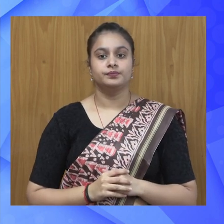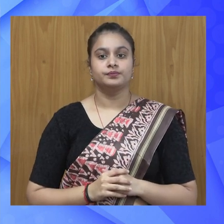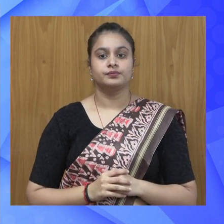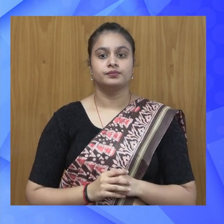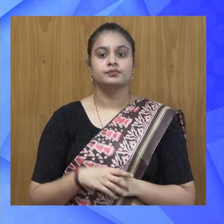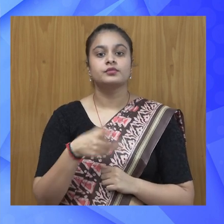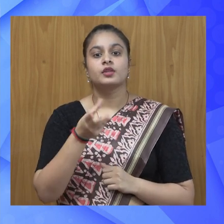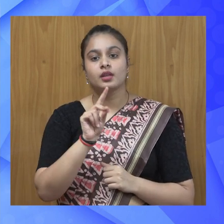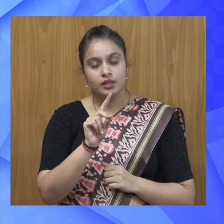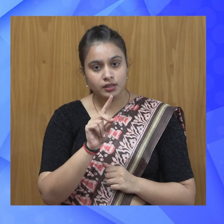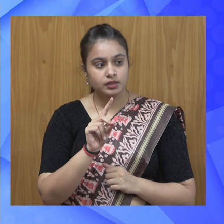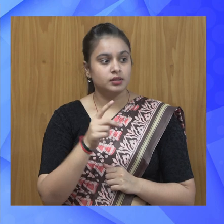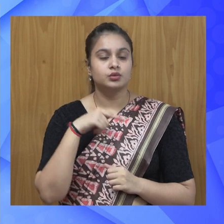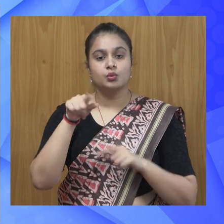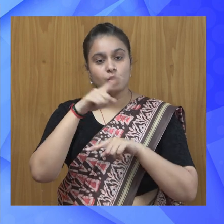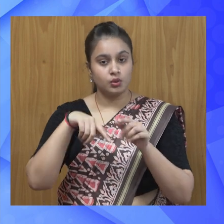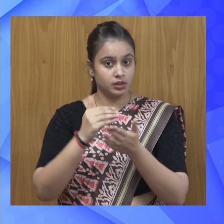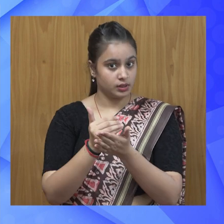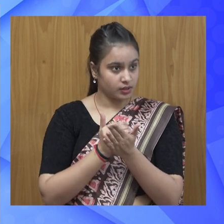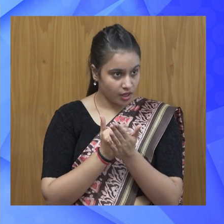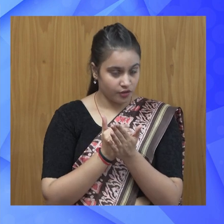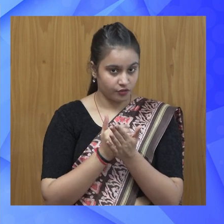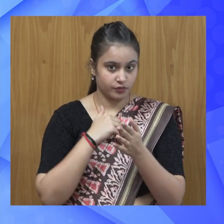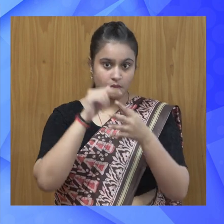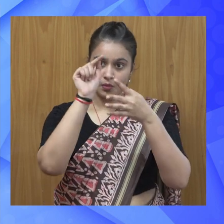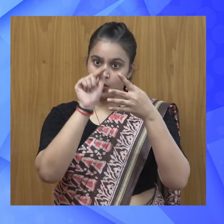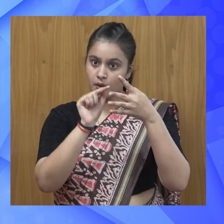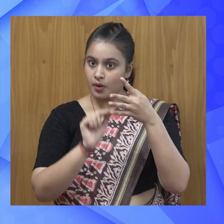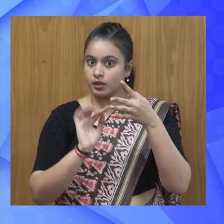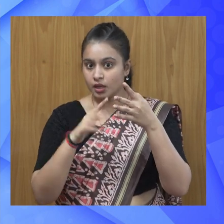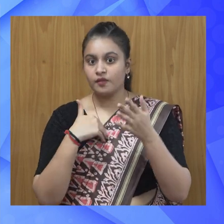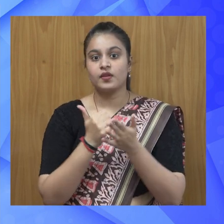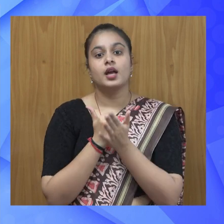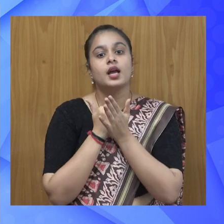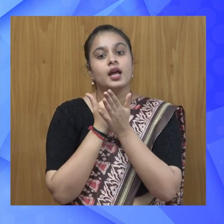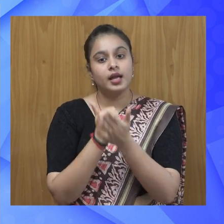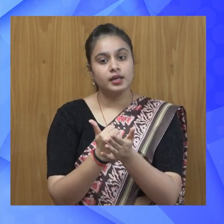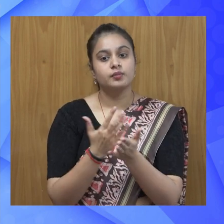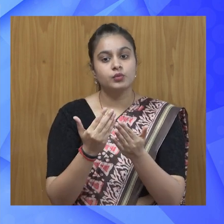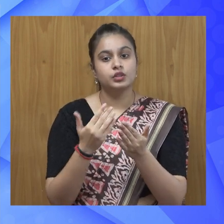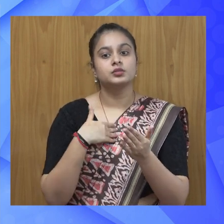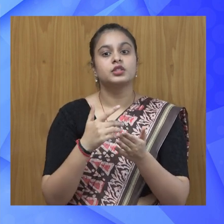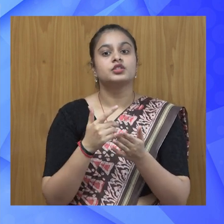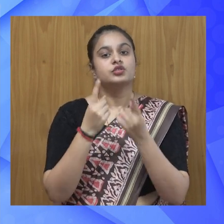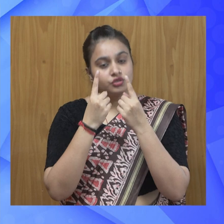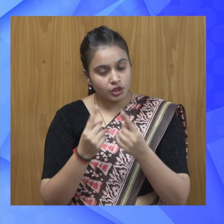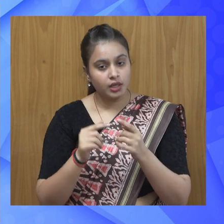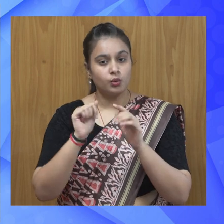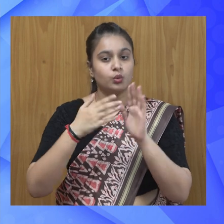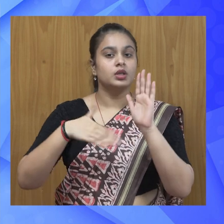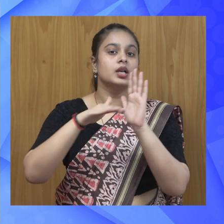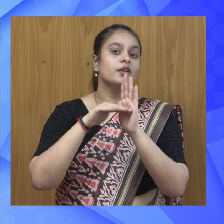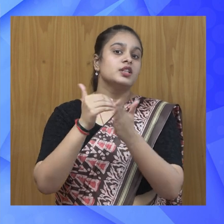So again, are you safe? These are certain things which can help you to identify the level of